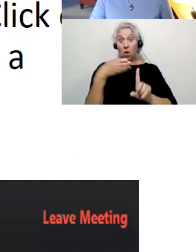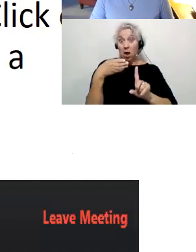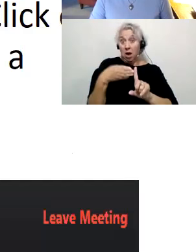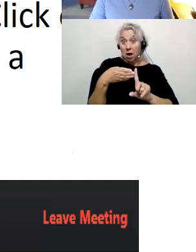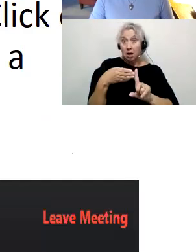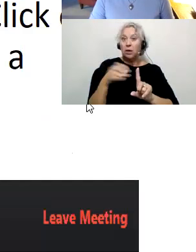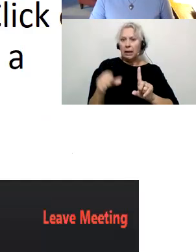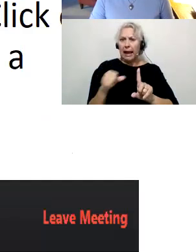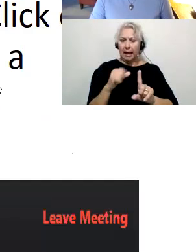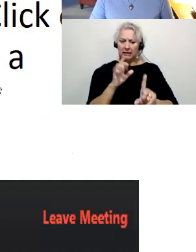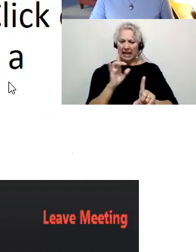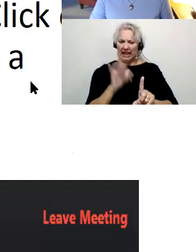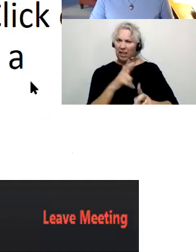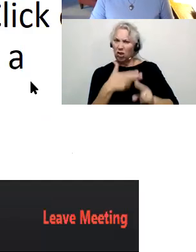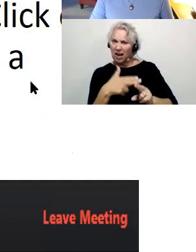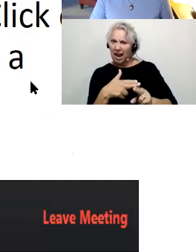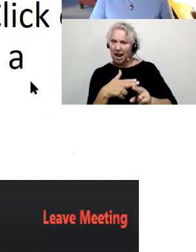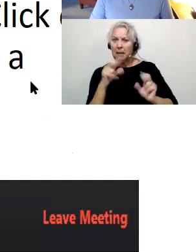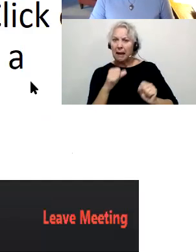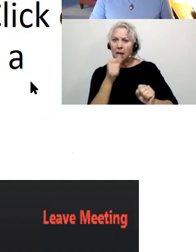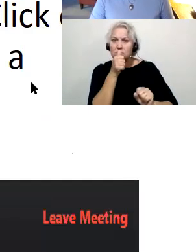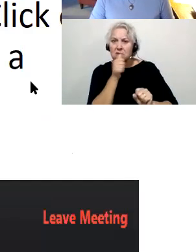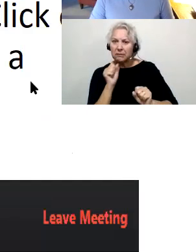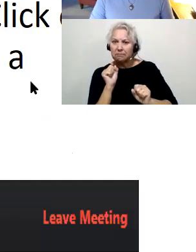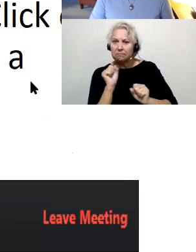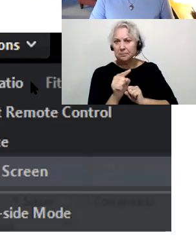send a private message to that individual.